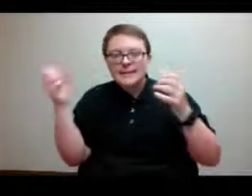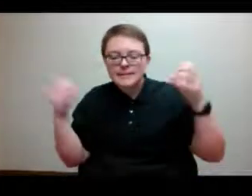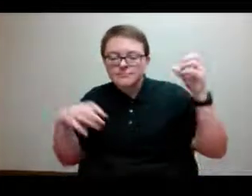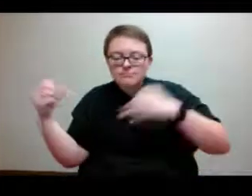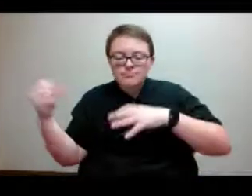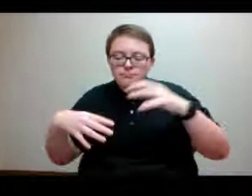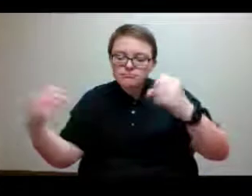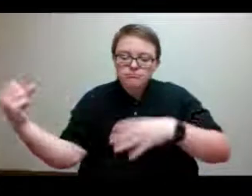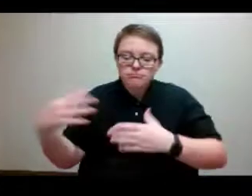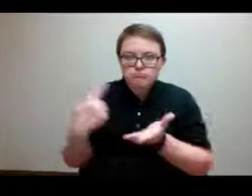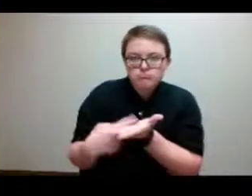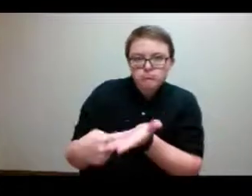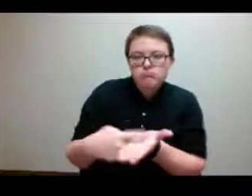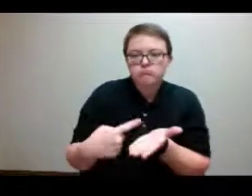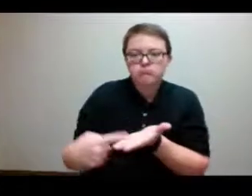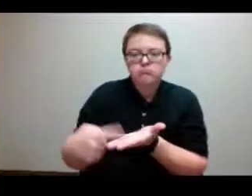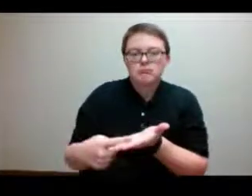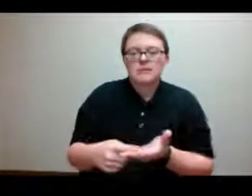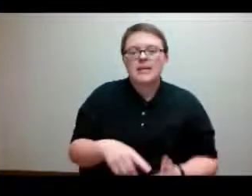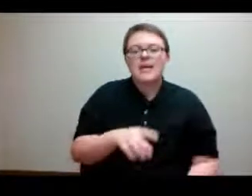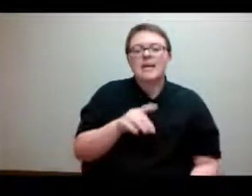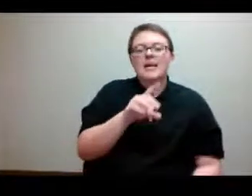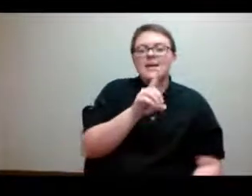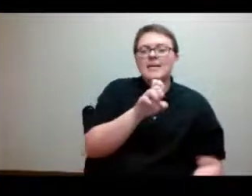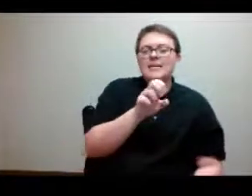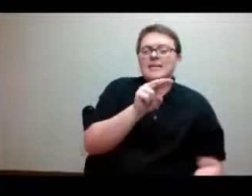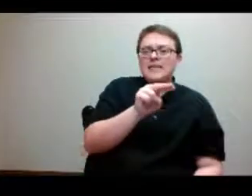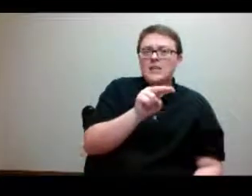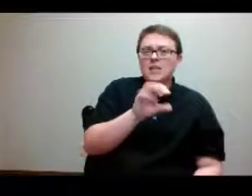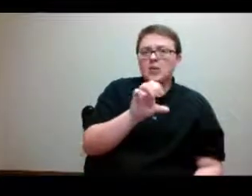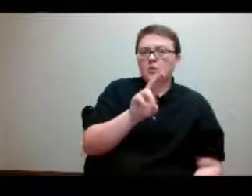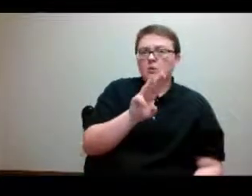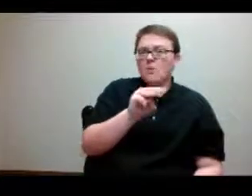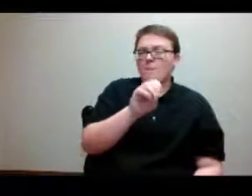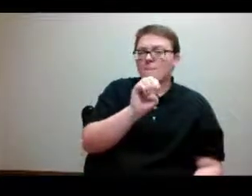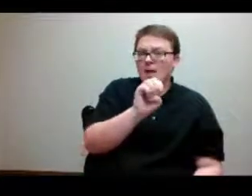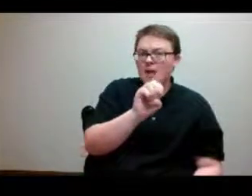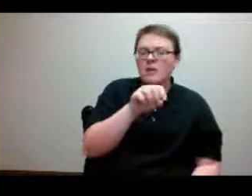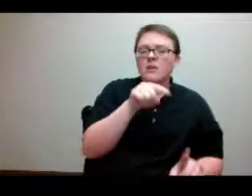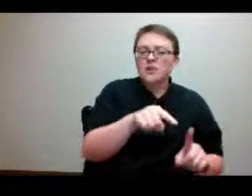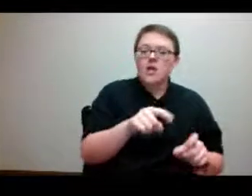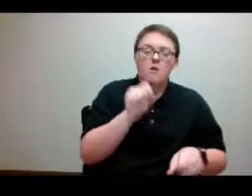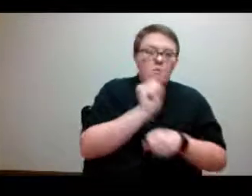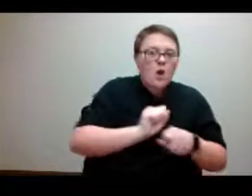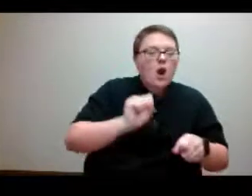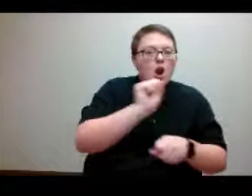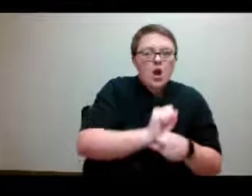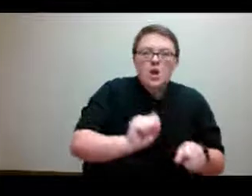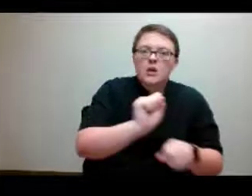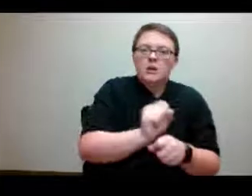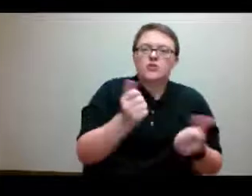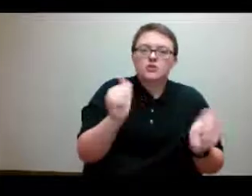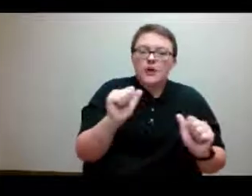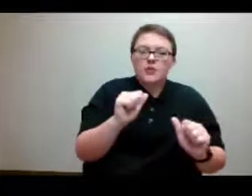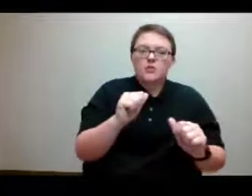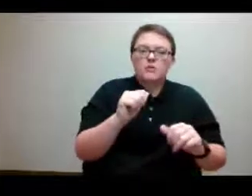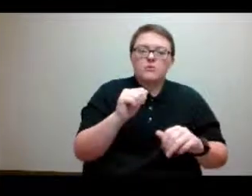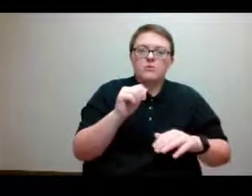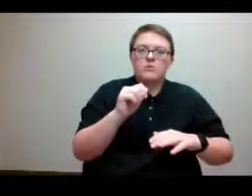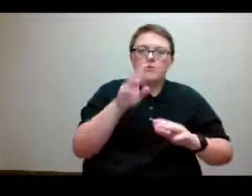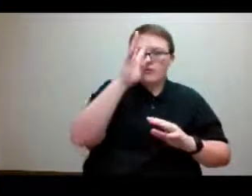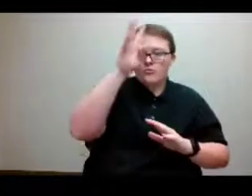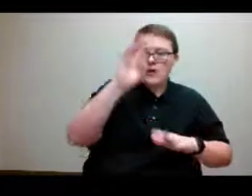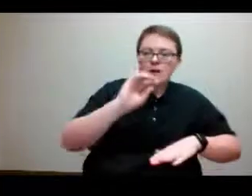hard at work with our facilitator Lydia Rickard in creating an actual framework document that's going to